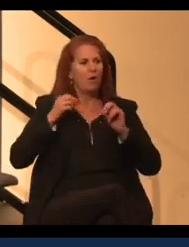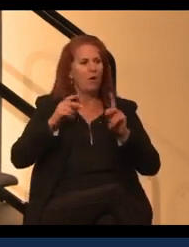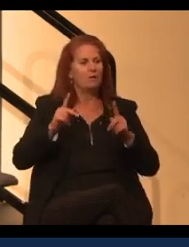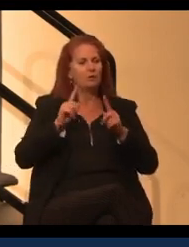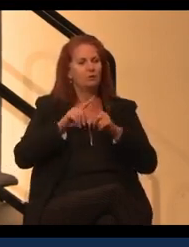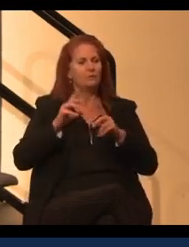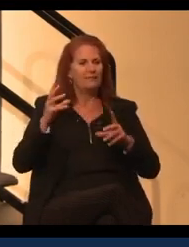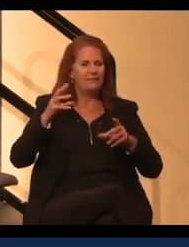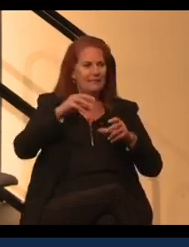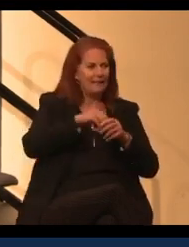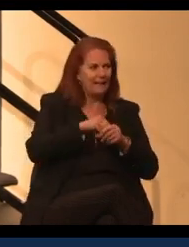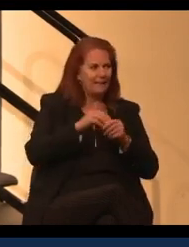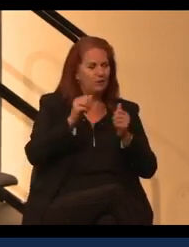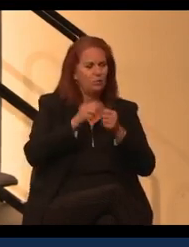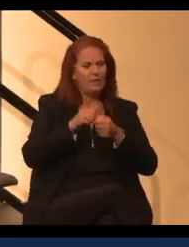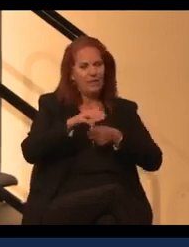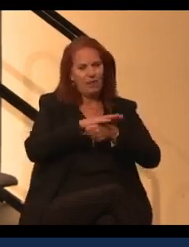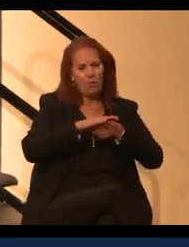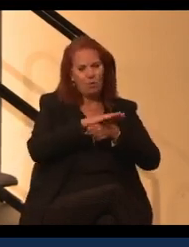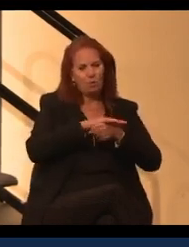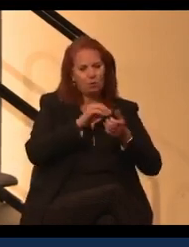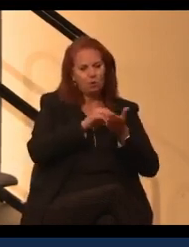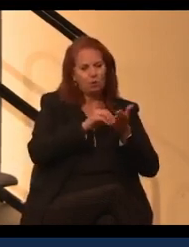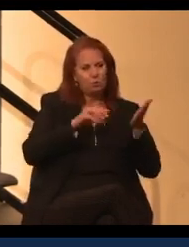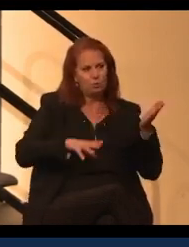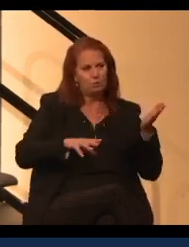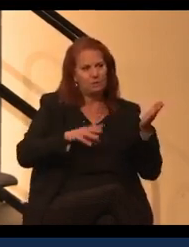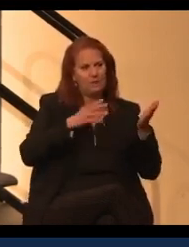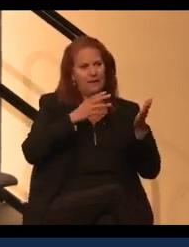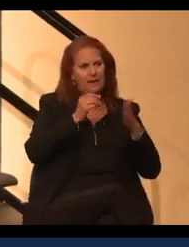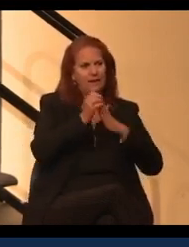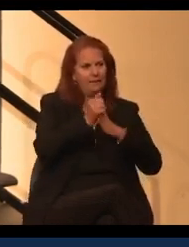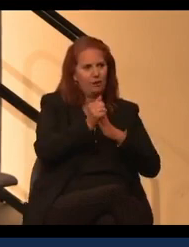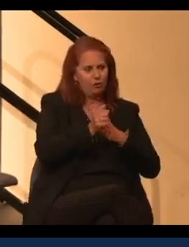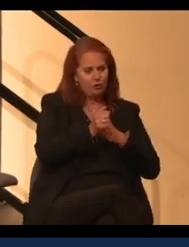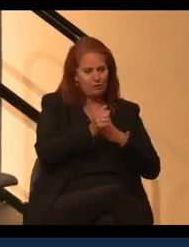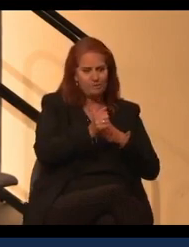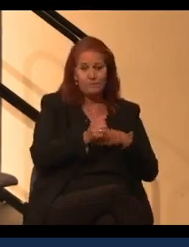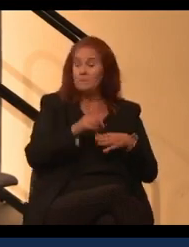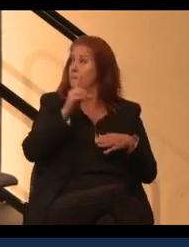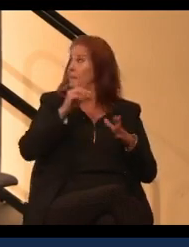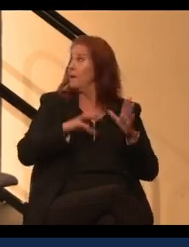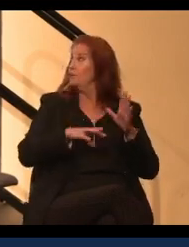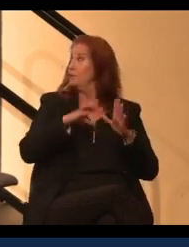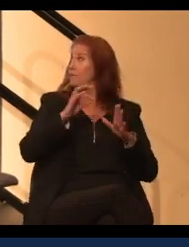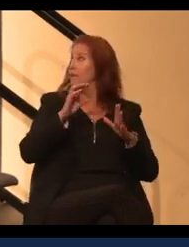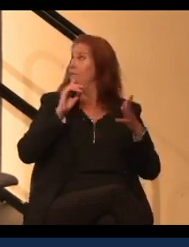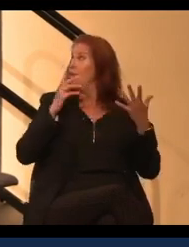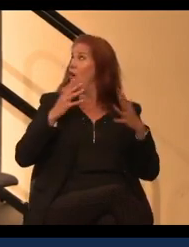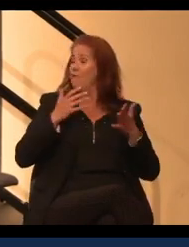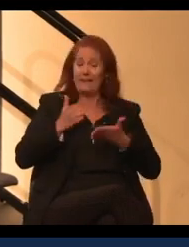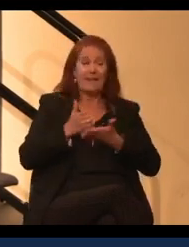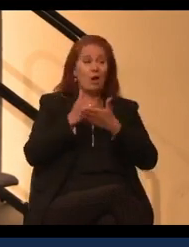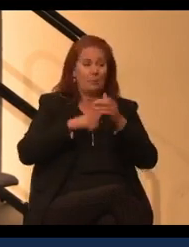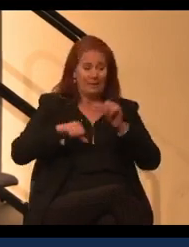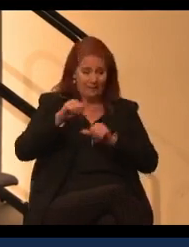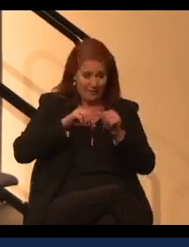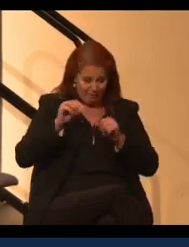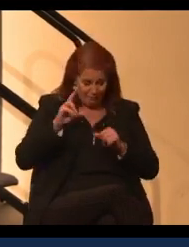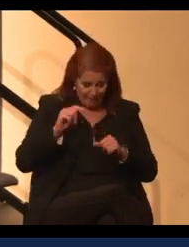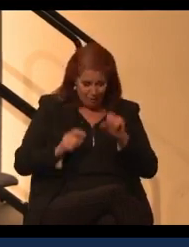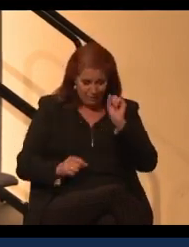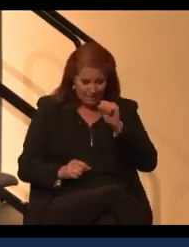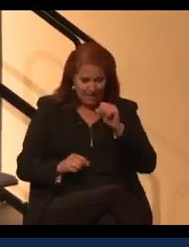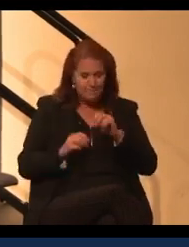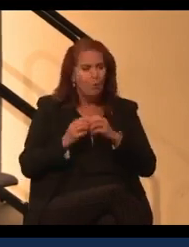to engage with locals, students, and leaders. I do find they're already helping each other out. I think, if